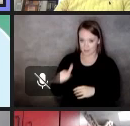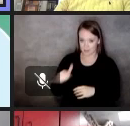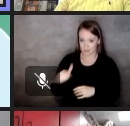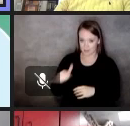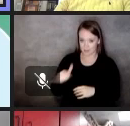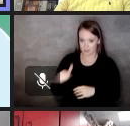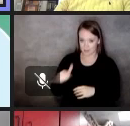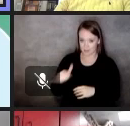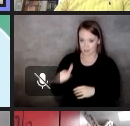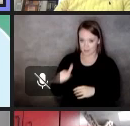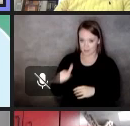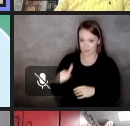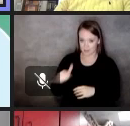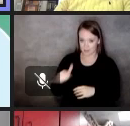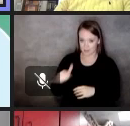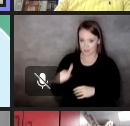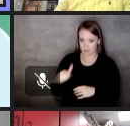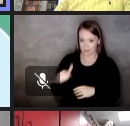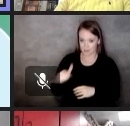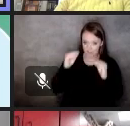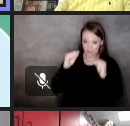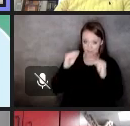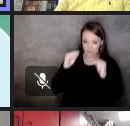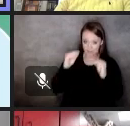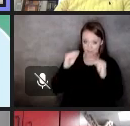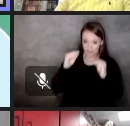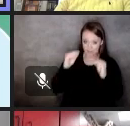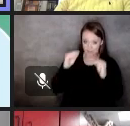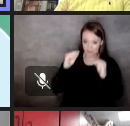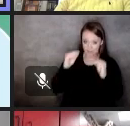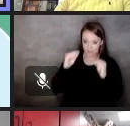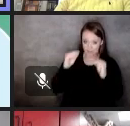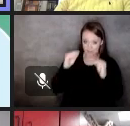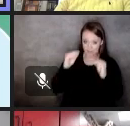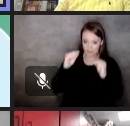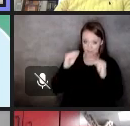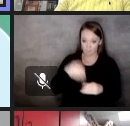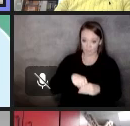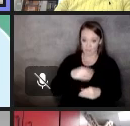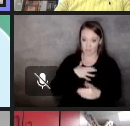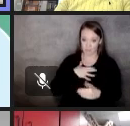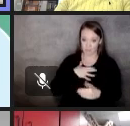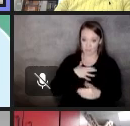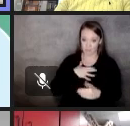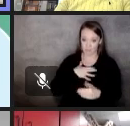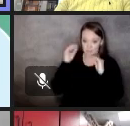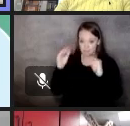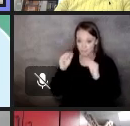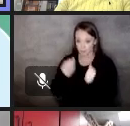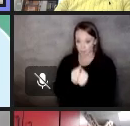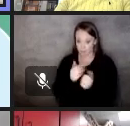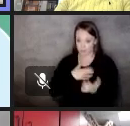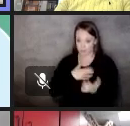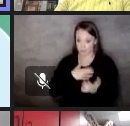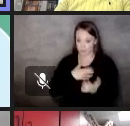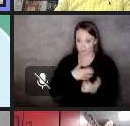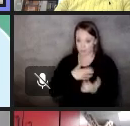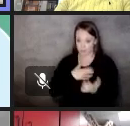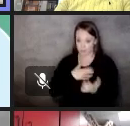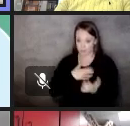been in the classroom behind a door, involved in my learning and teaching with my students, and not aware